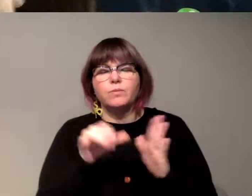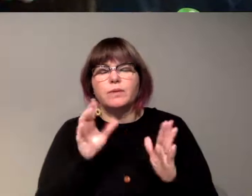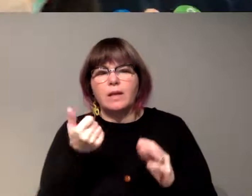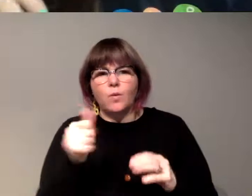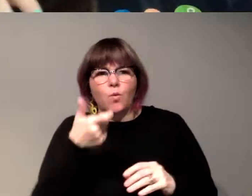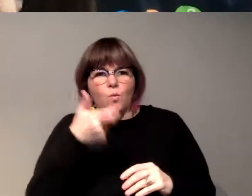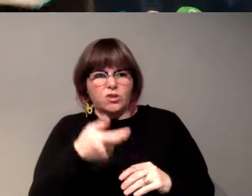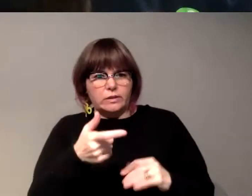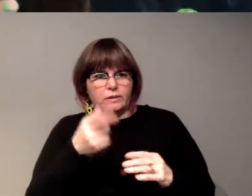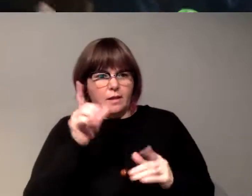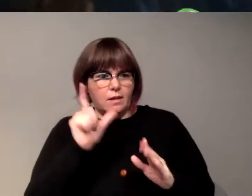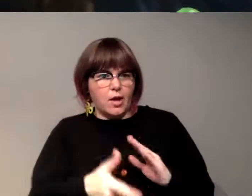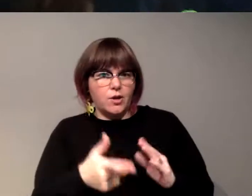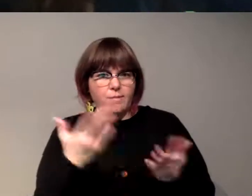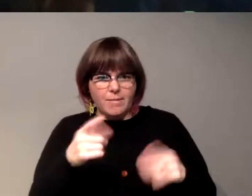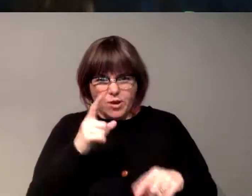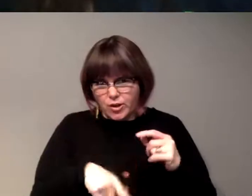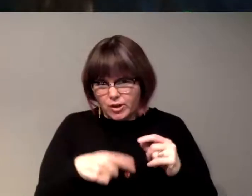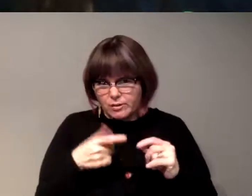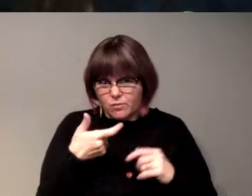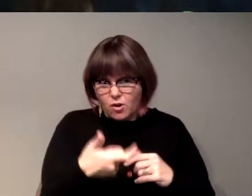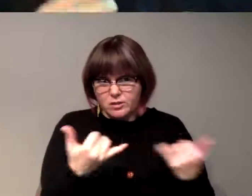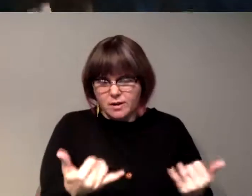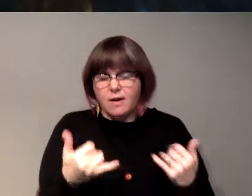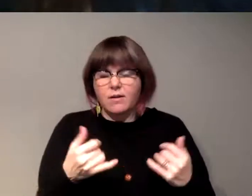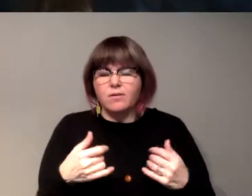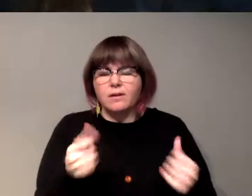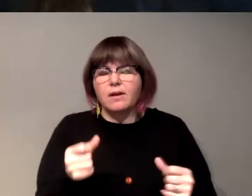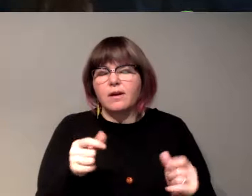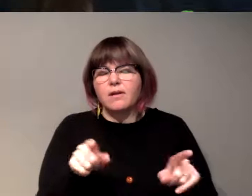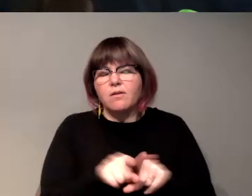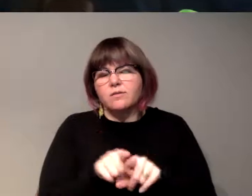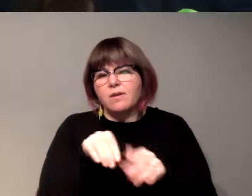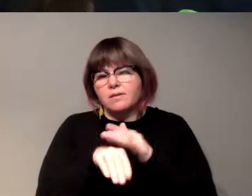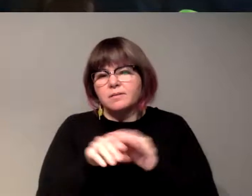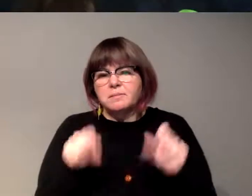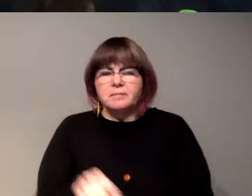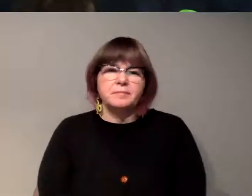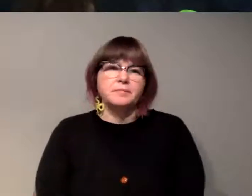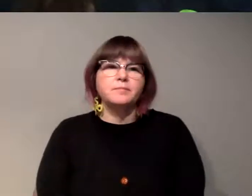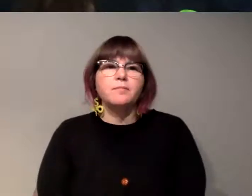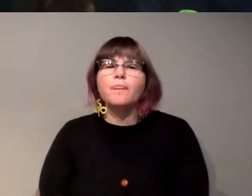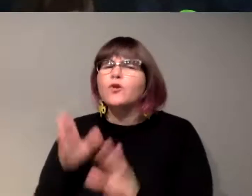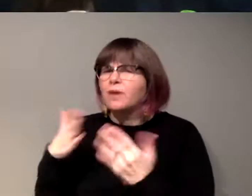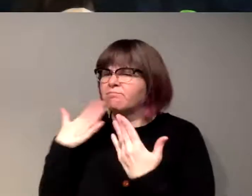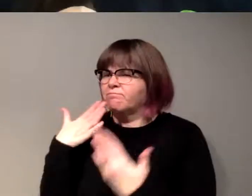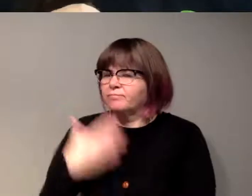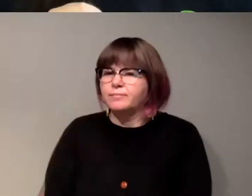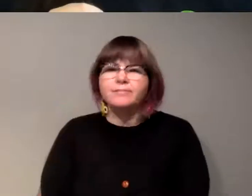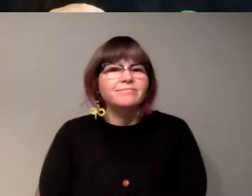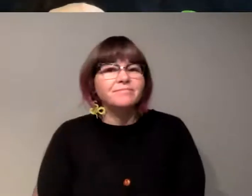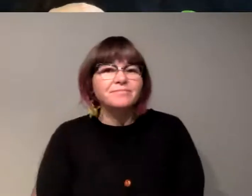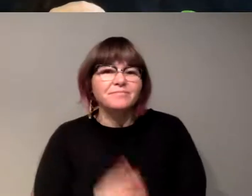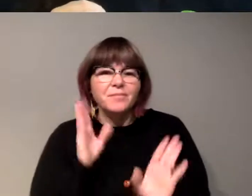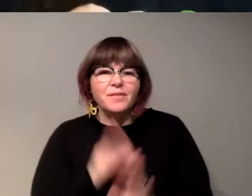watches this afterward who maybe couldn't make it at this time can also access that as well. So that would be great, Sarah. Thanks. Yeah, that sounds